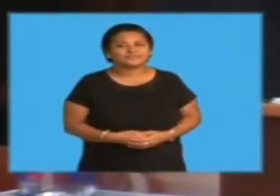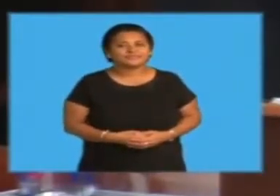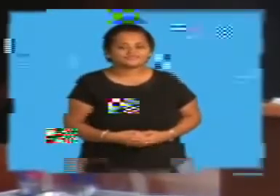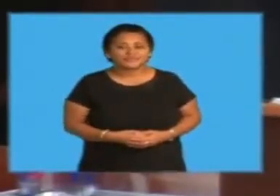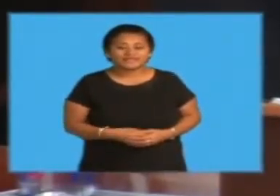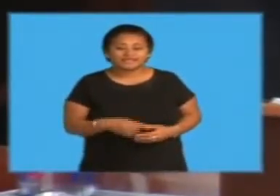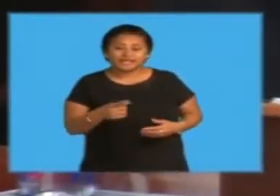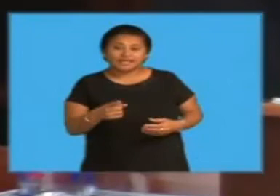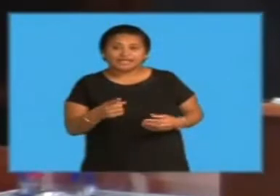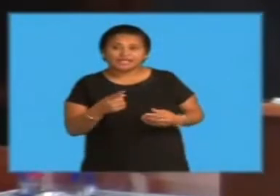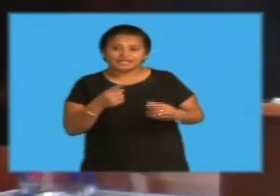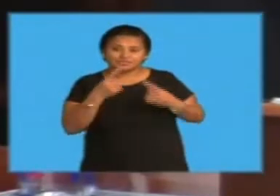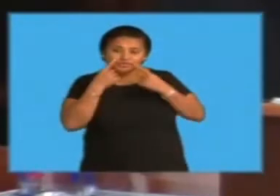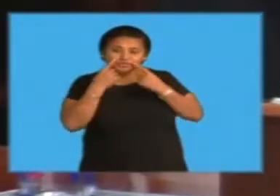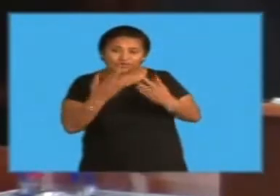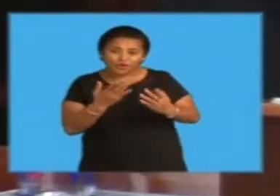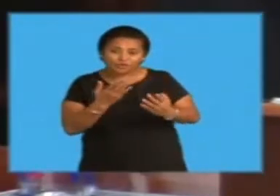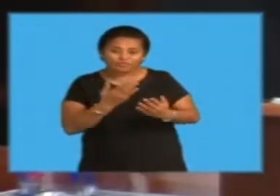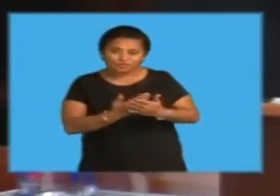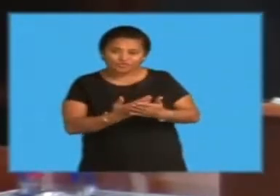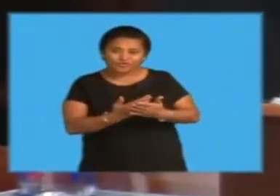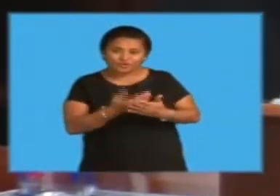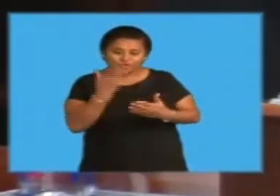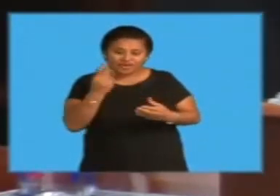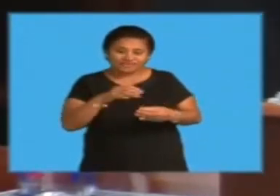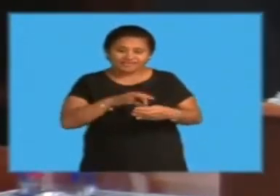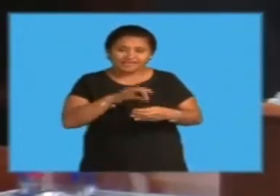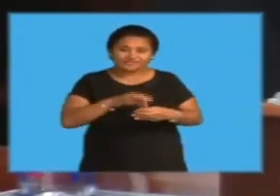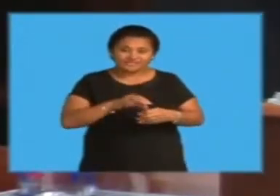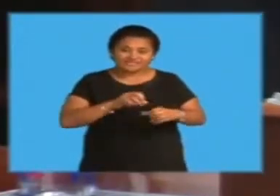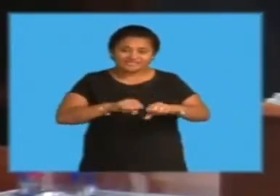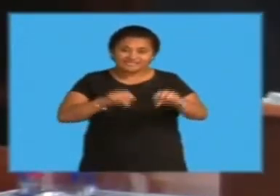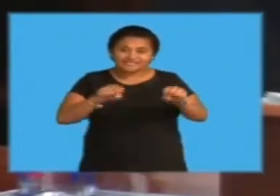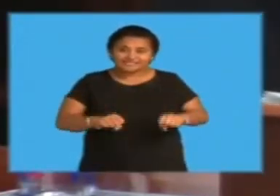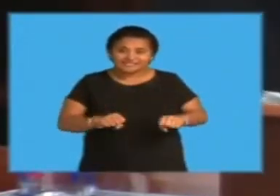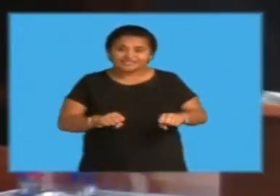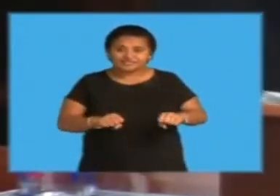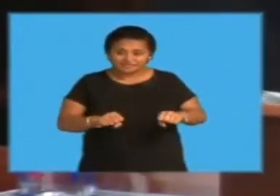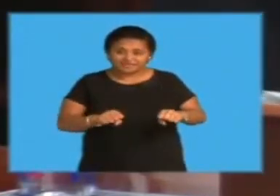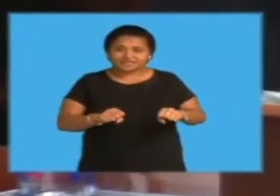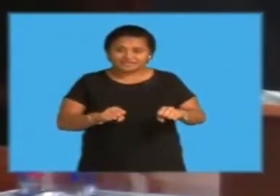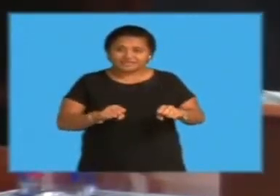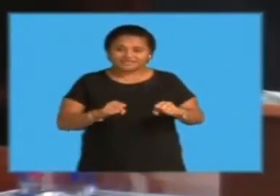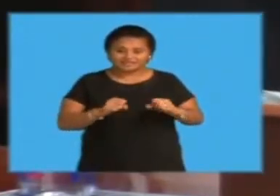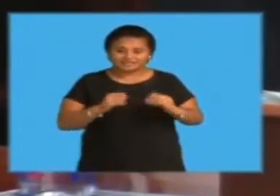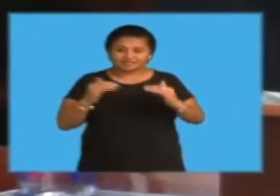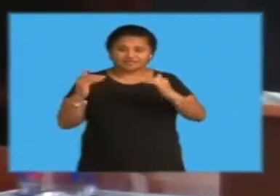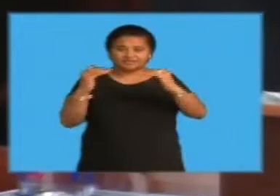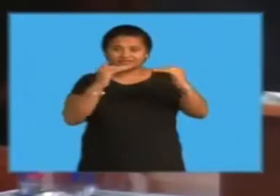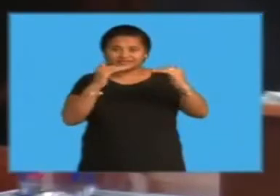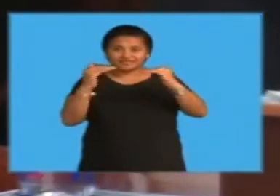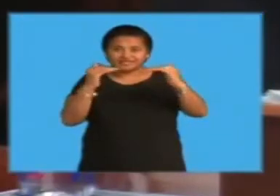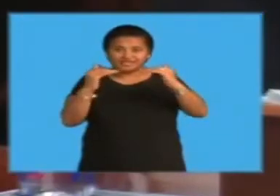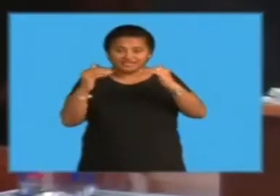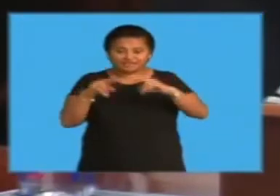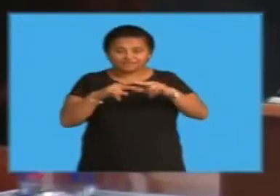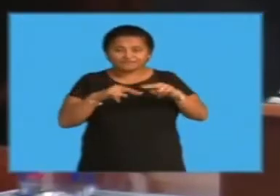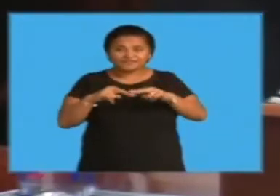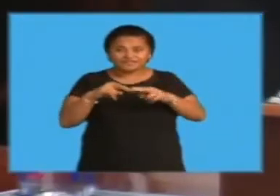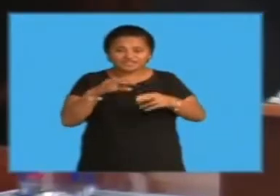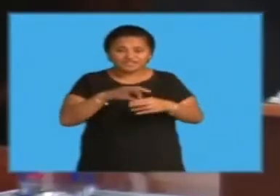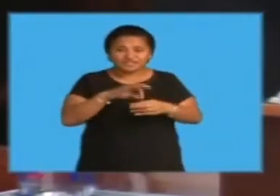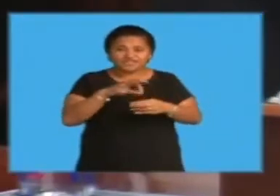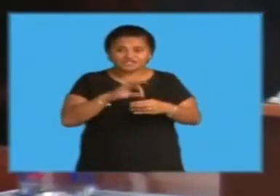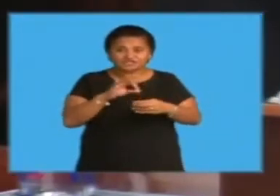This is proof that our electoral system, our electoral processes, and the caliber of our personnel at the Fiji Elections Office have integrity and